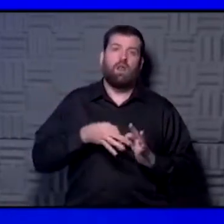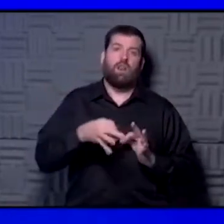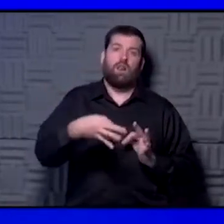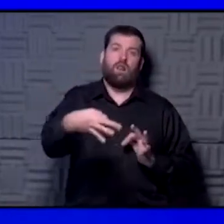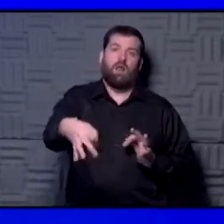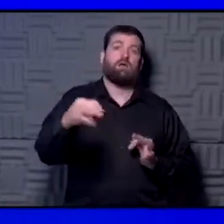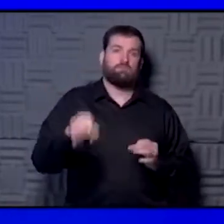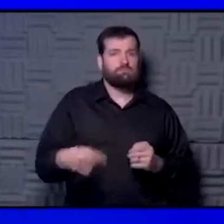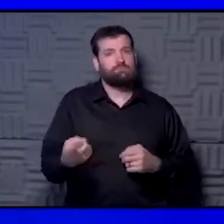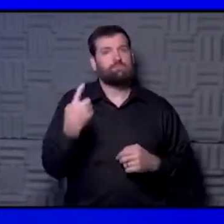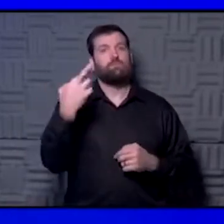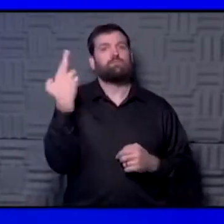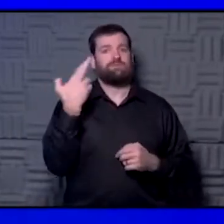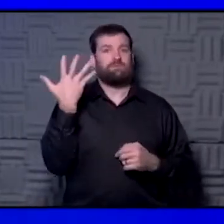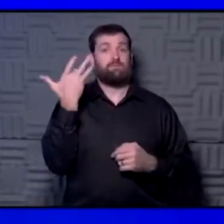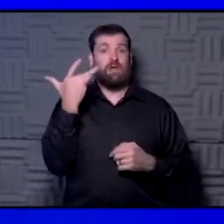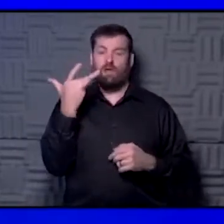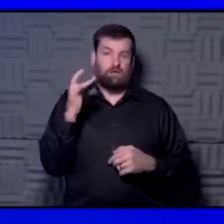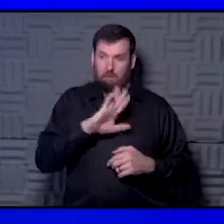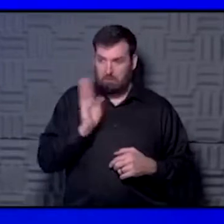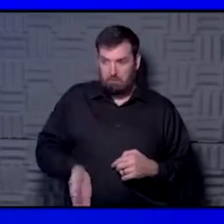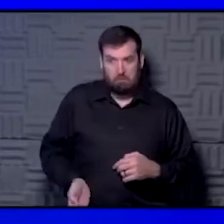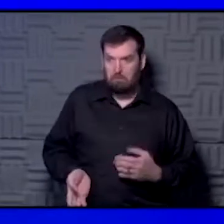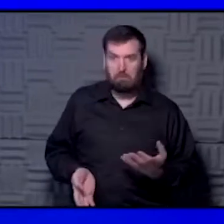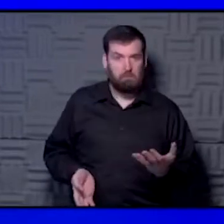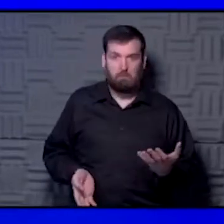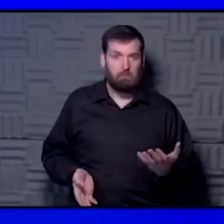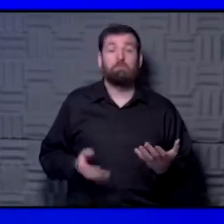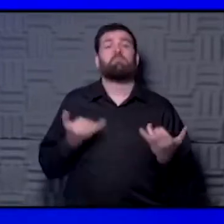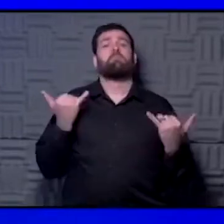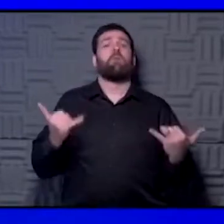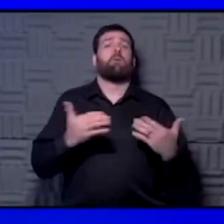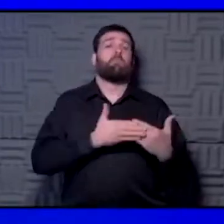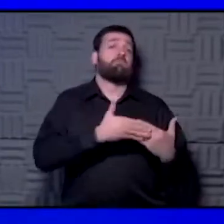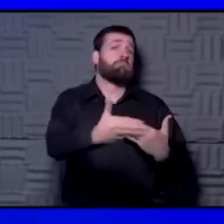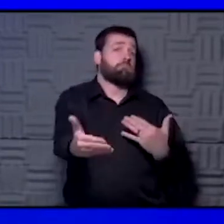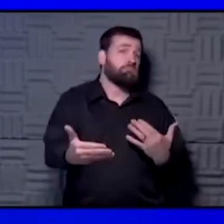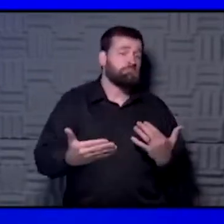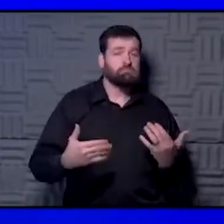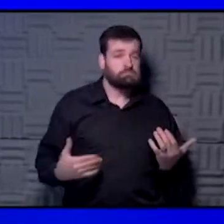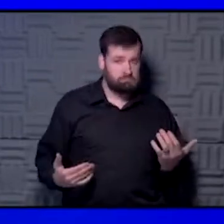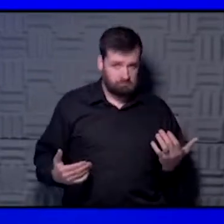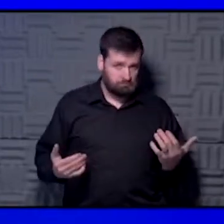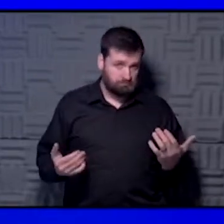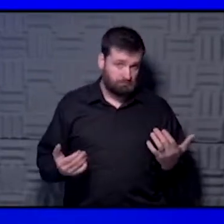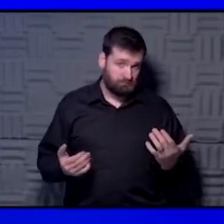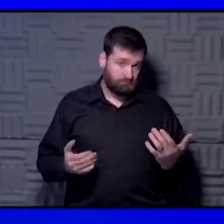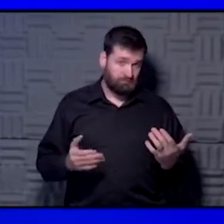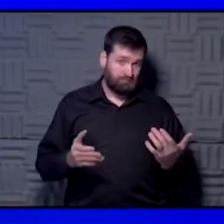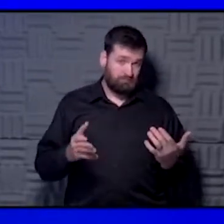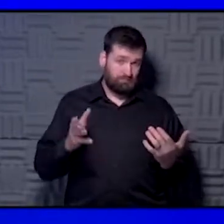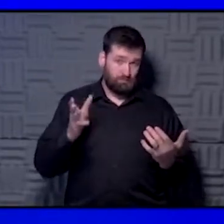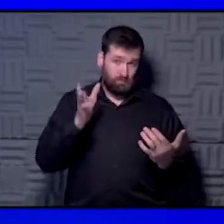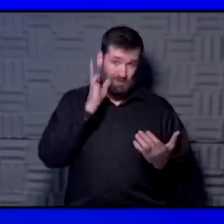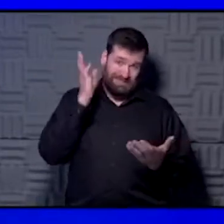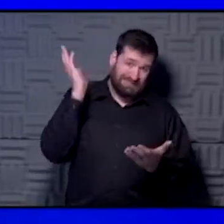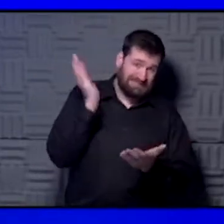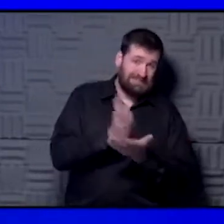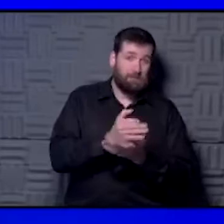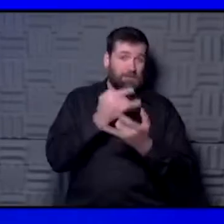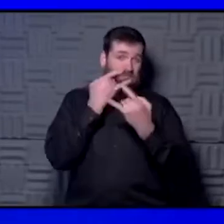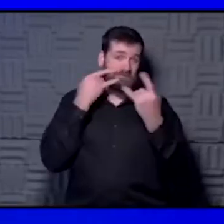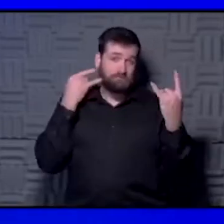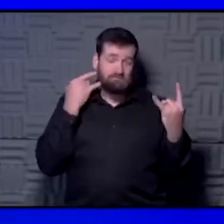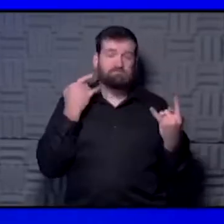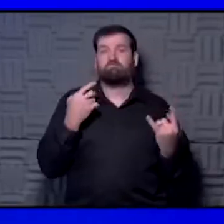would be a reason why we haven't in the past done it. Now moving forward, I don't see anything that will rescind this mask culture or